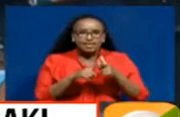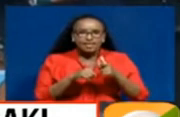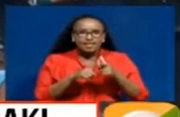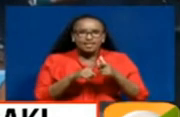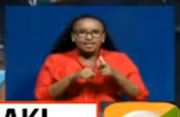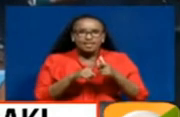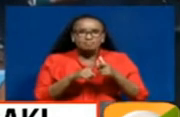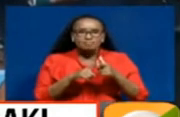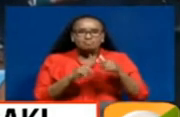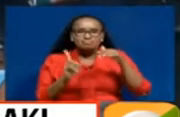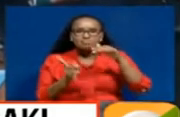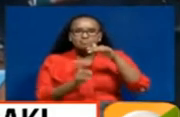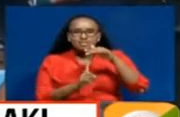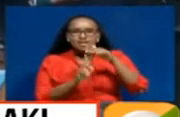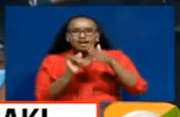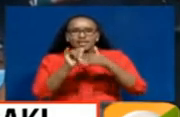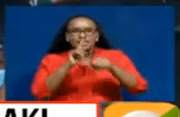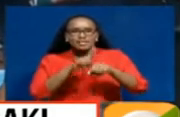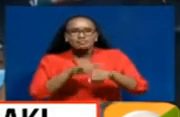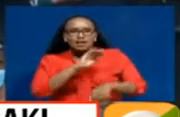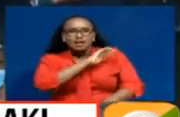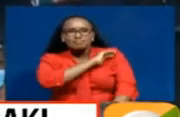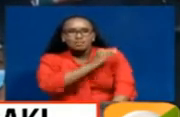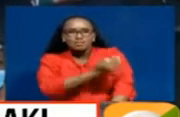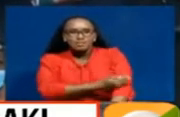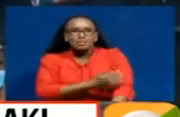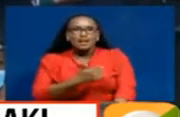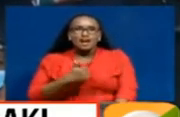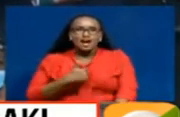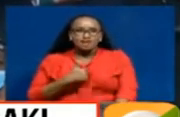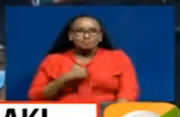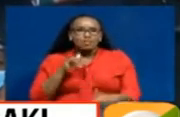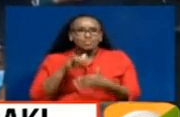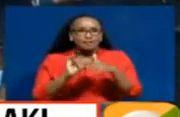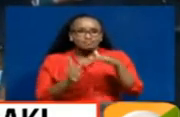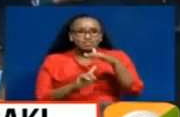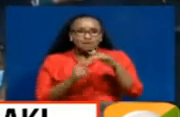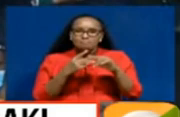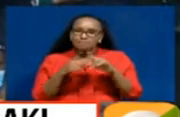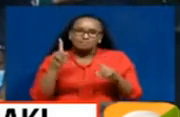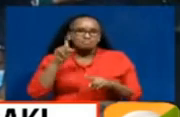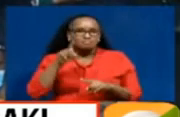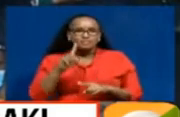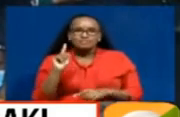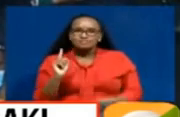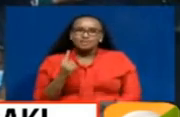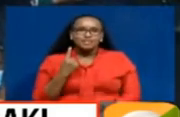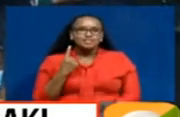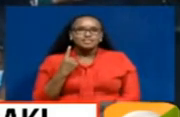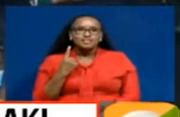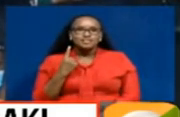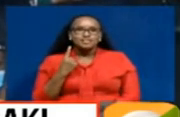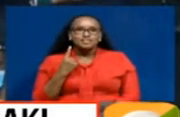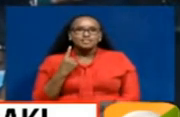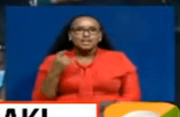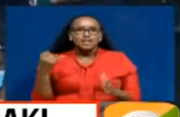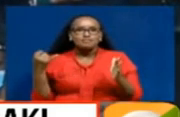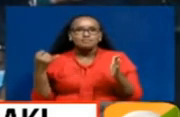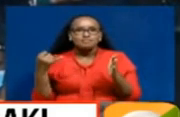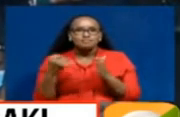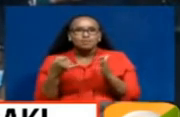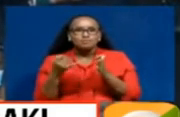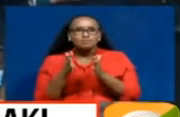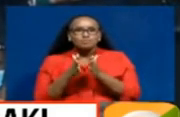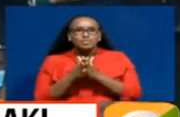lot of authority and power to run their ministries. So long as you do not get yourself involved in